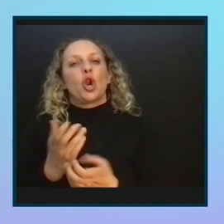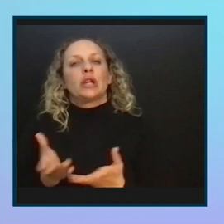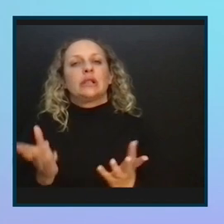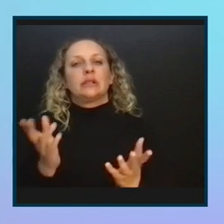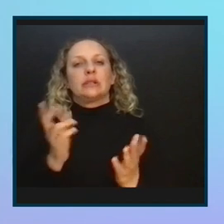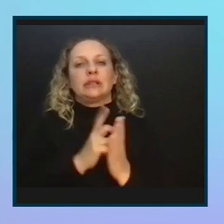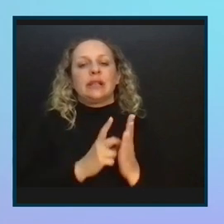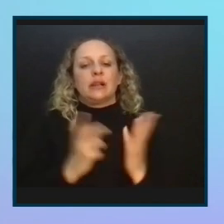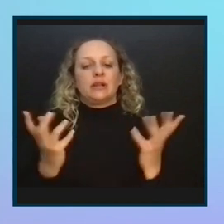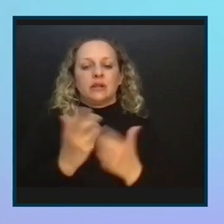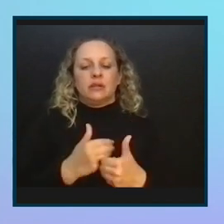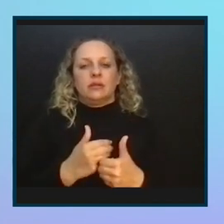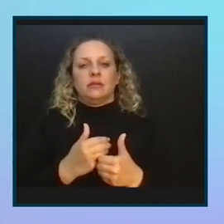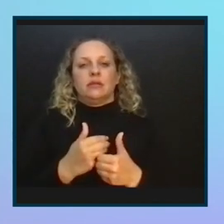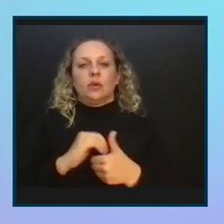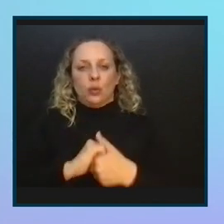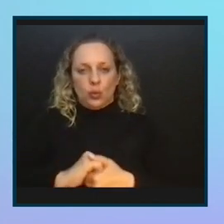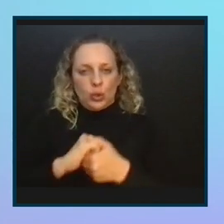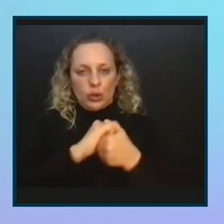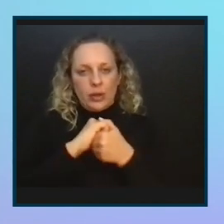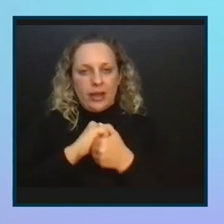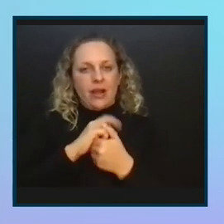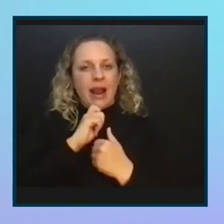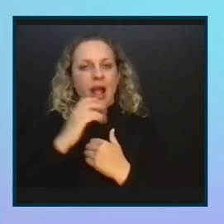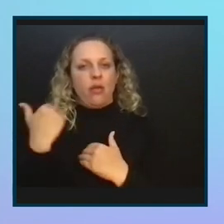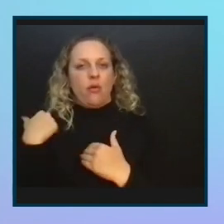together and how the roles are different?